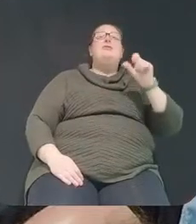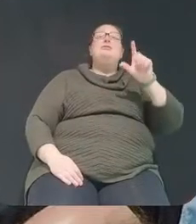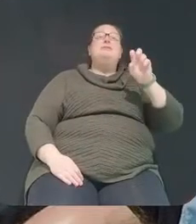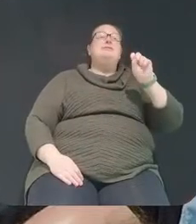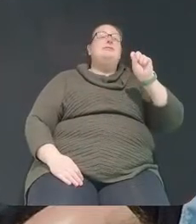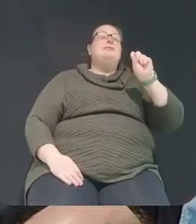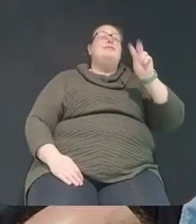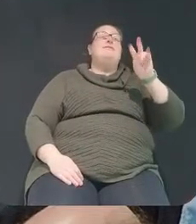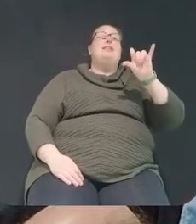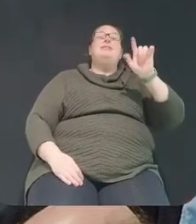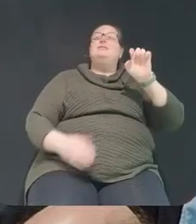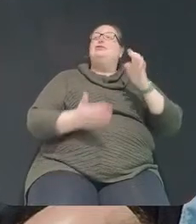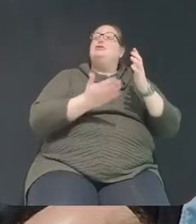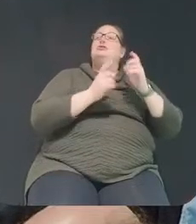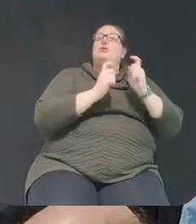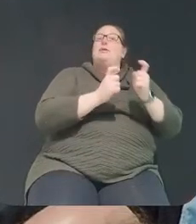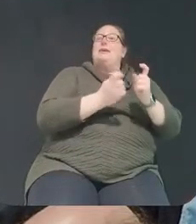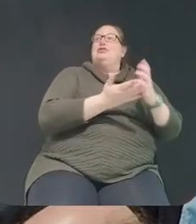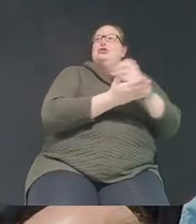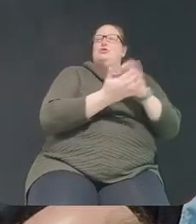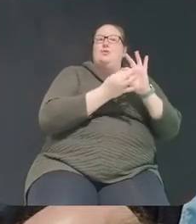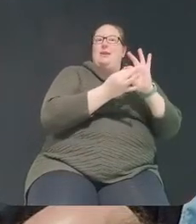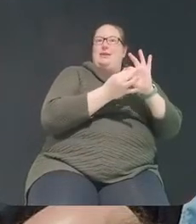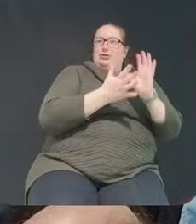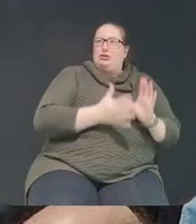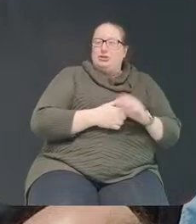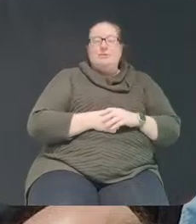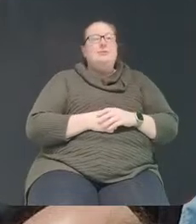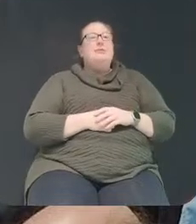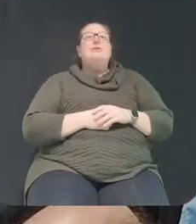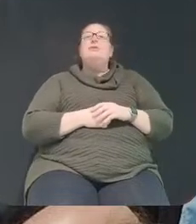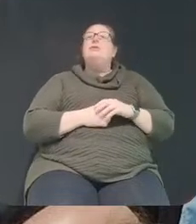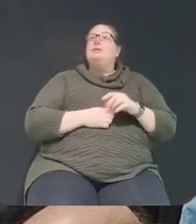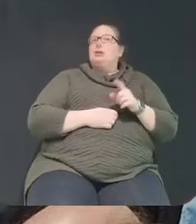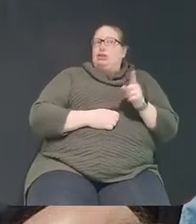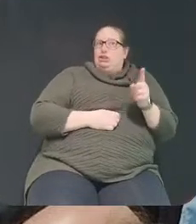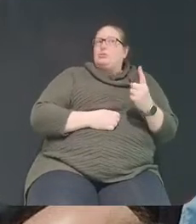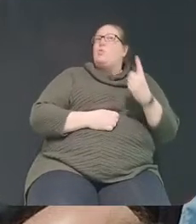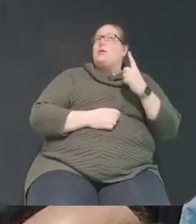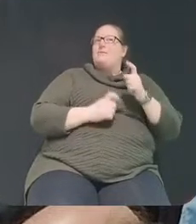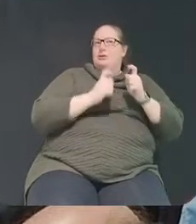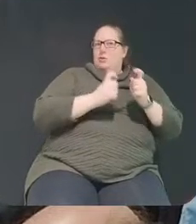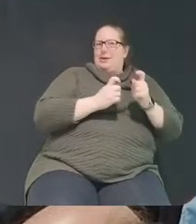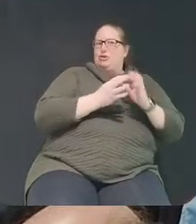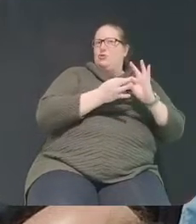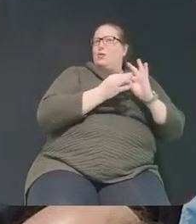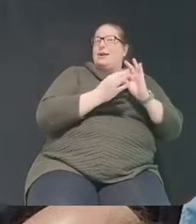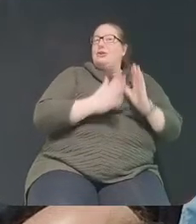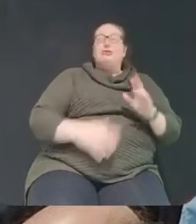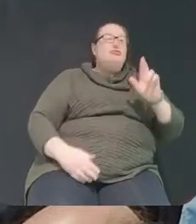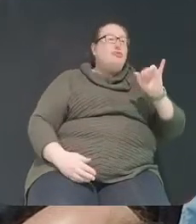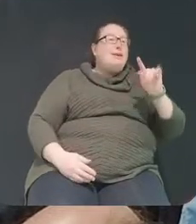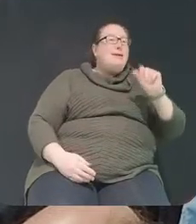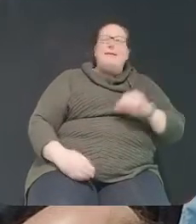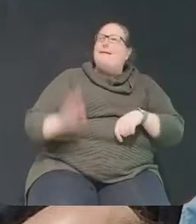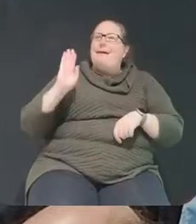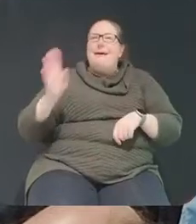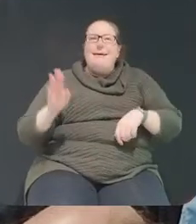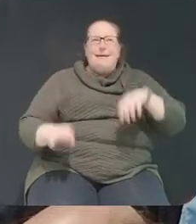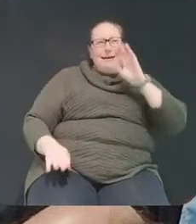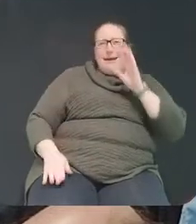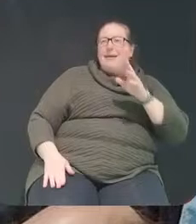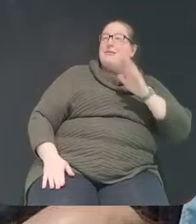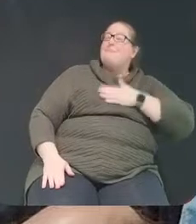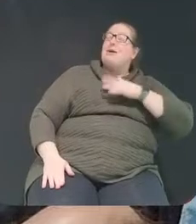coordinators. One of our donation coordinators. She's one of them. Rita. Hi. Hi, Rita. Hi. My name is